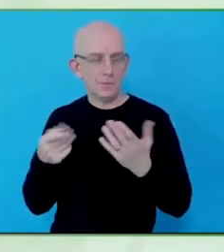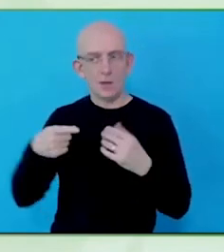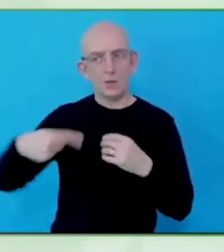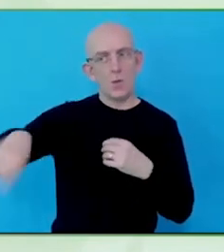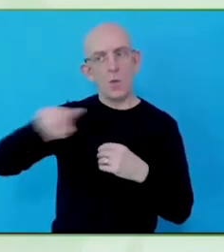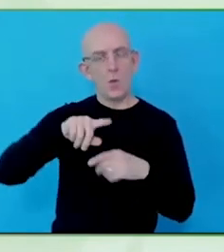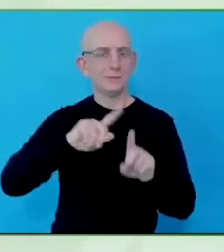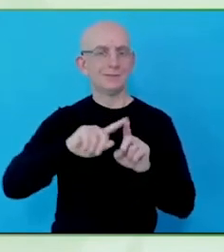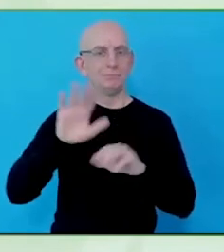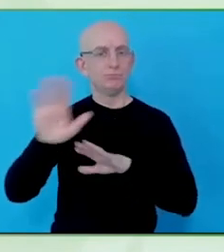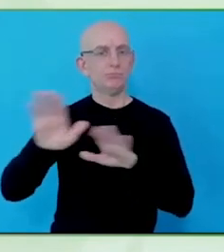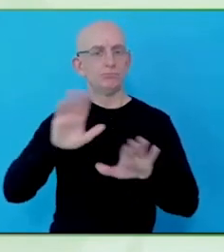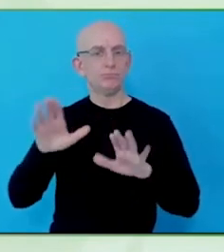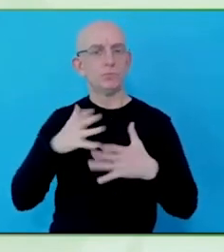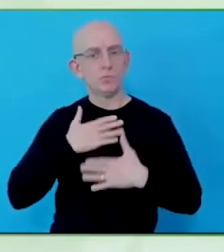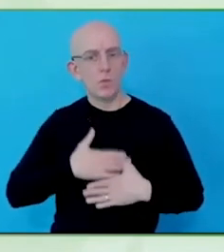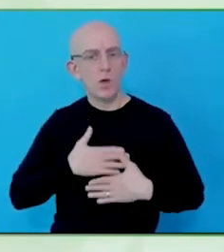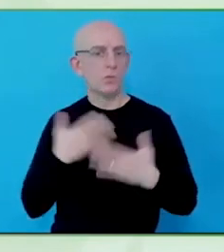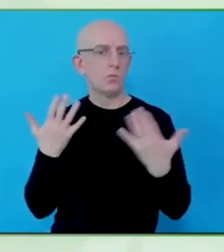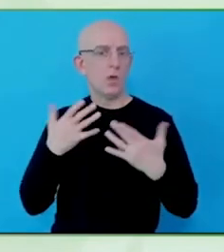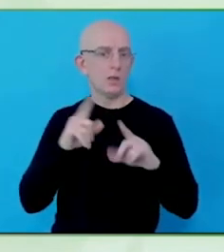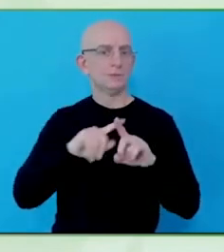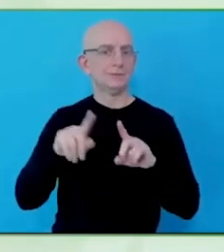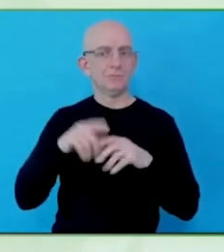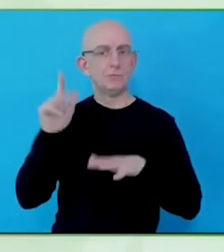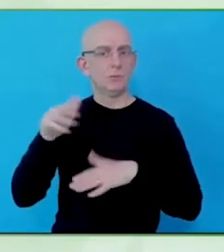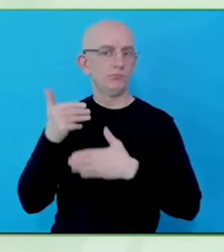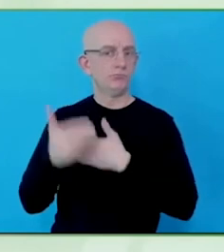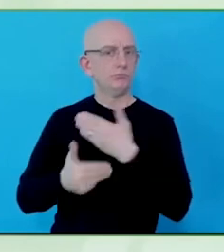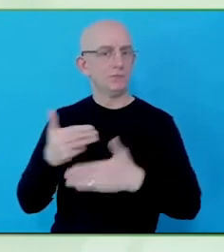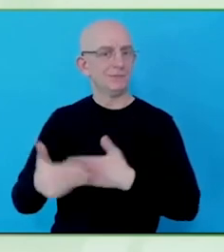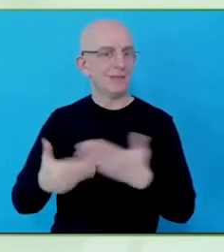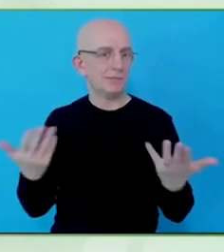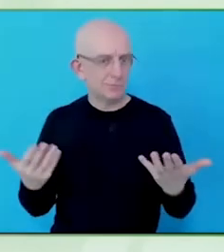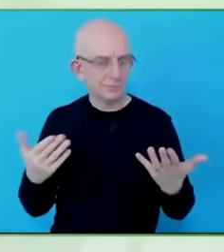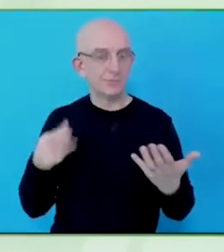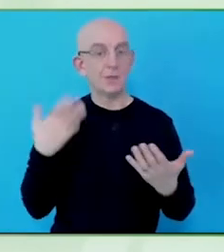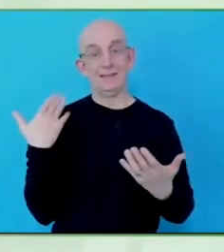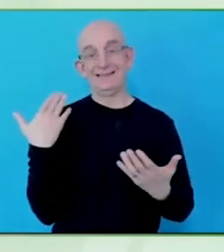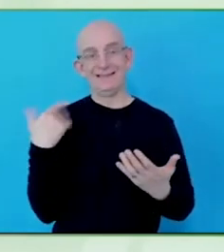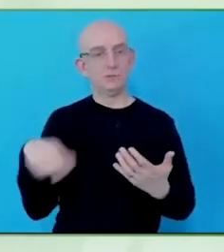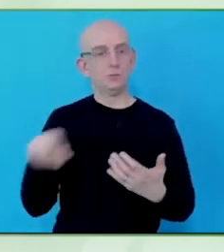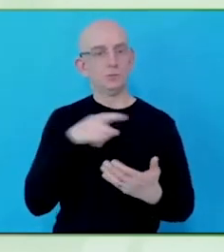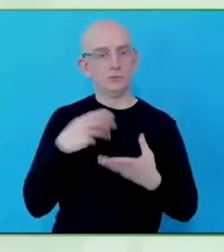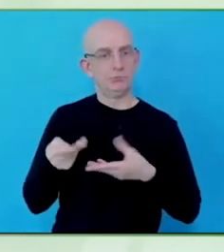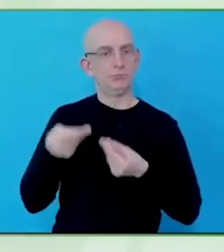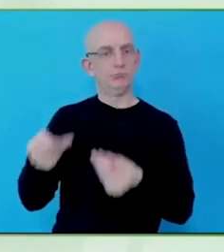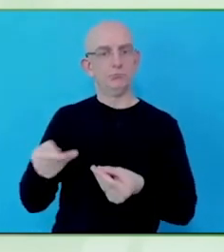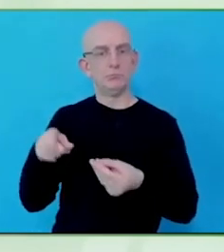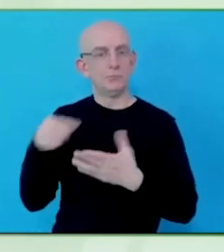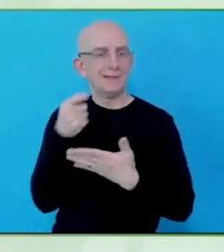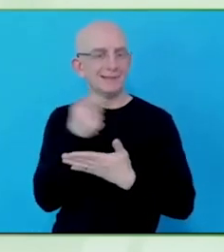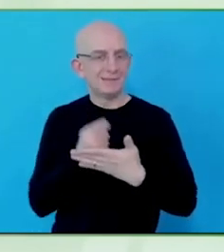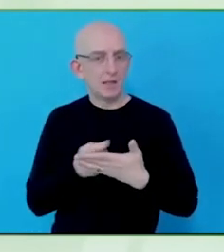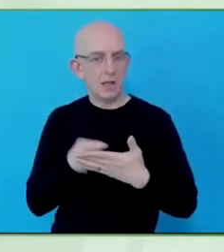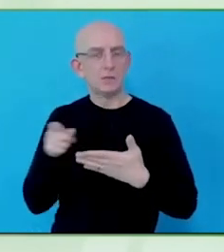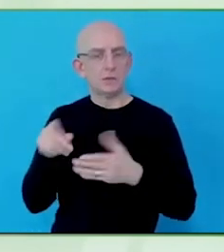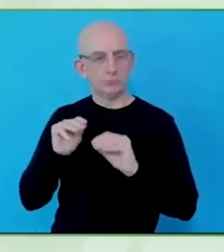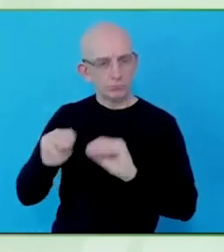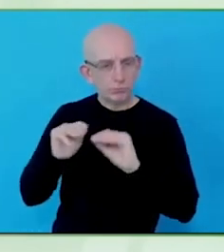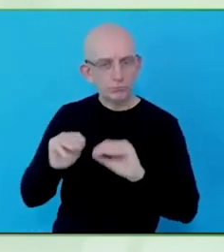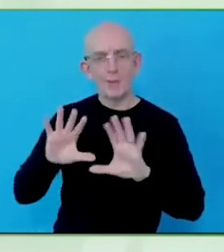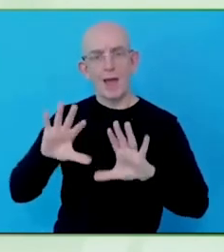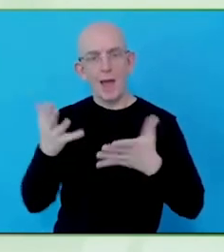carries the correct semantics down that supply chain, so that a design that looks like a button gets identified semantically as a button